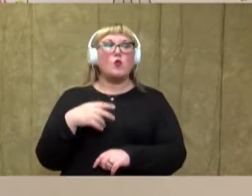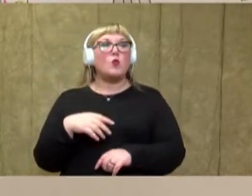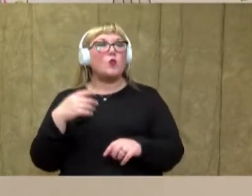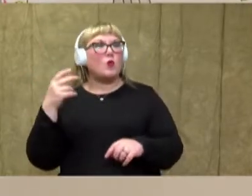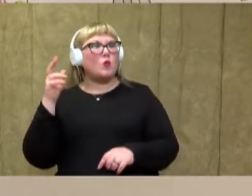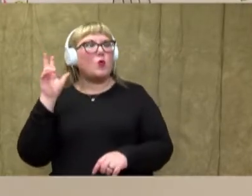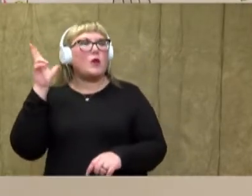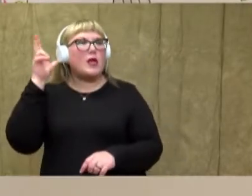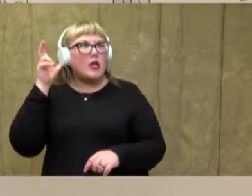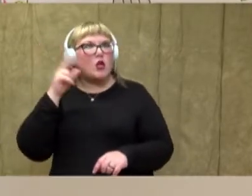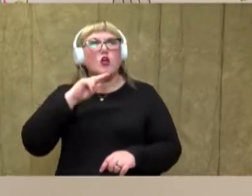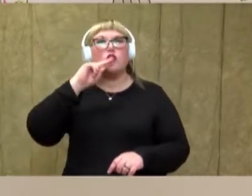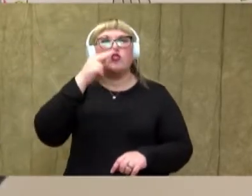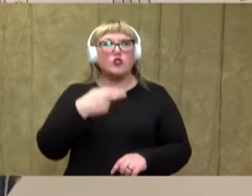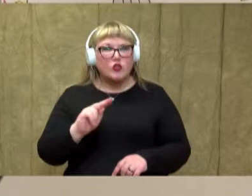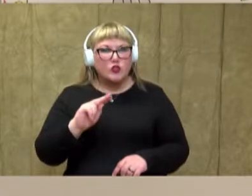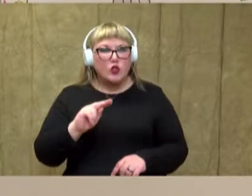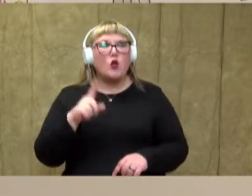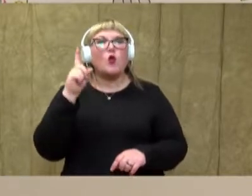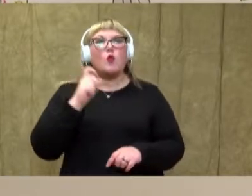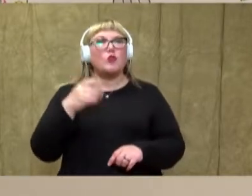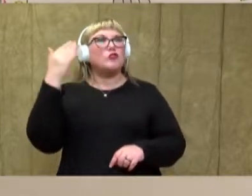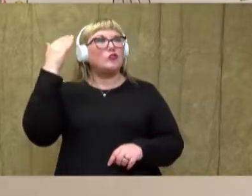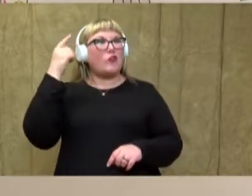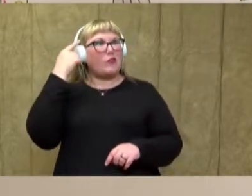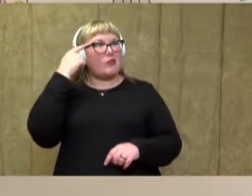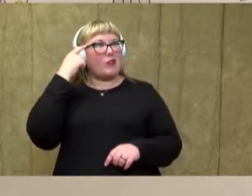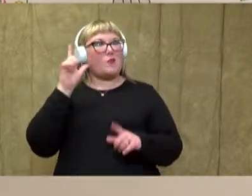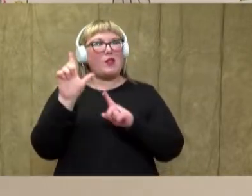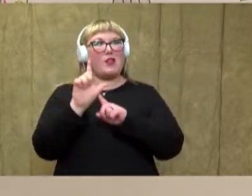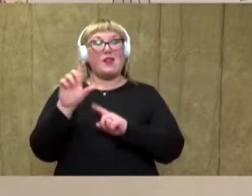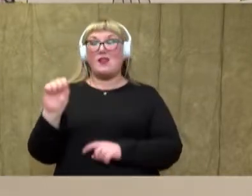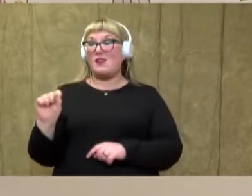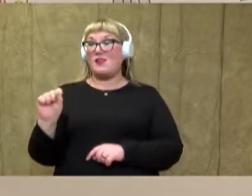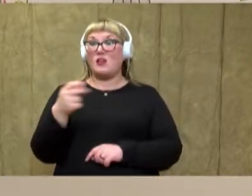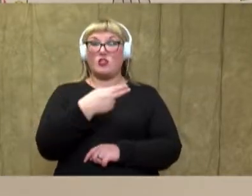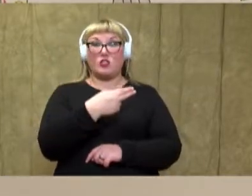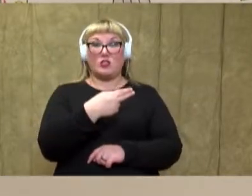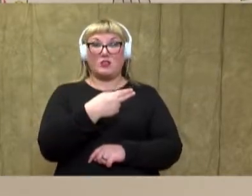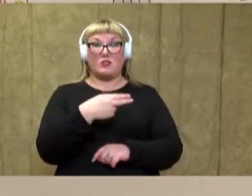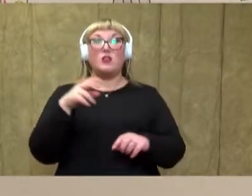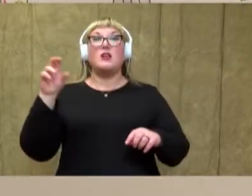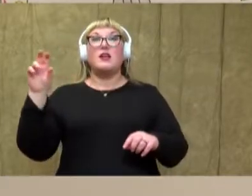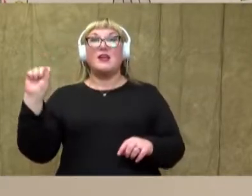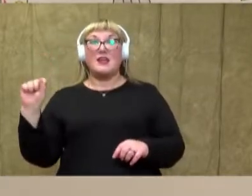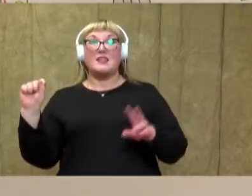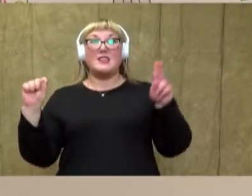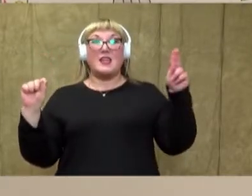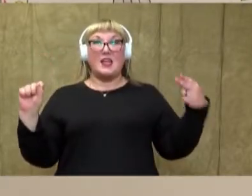letters SH. Remember our activity? SH,